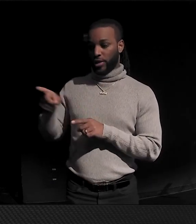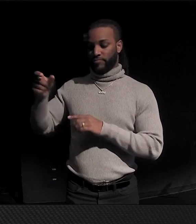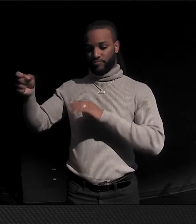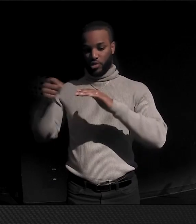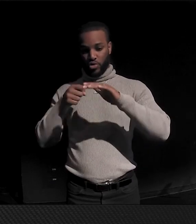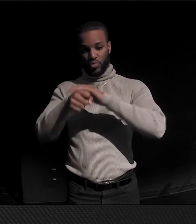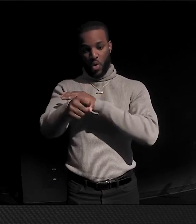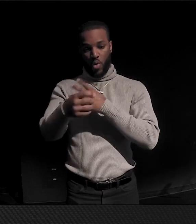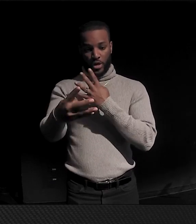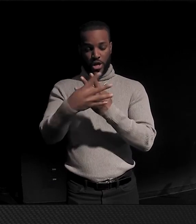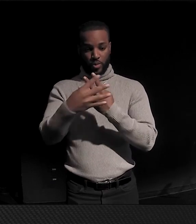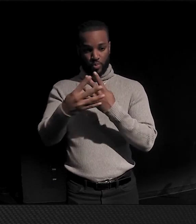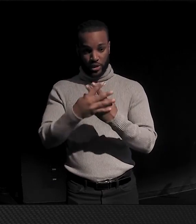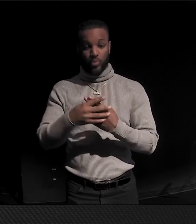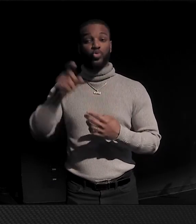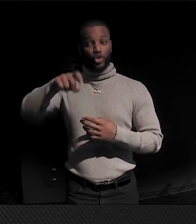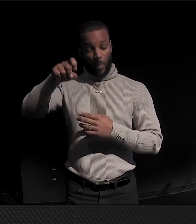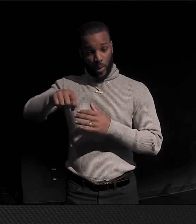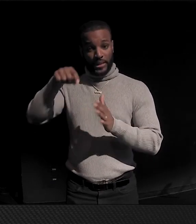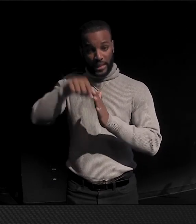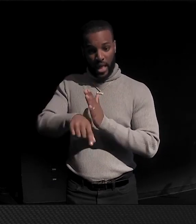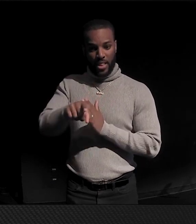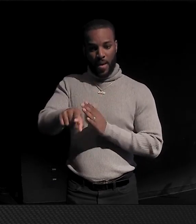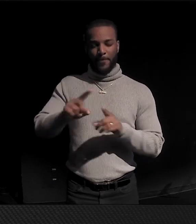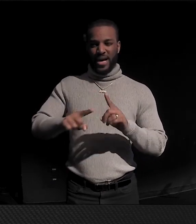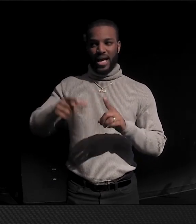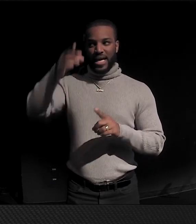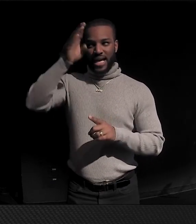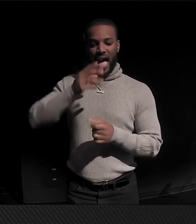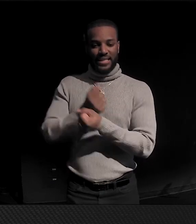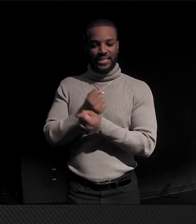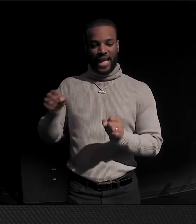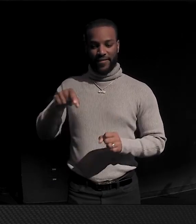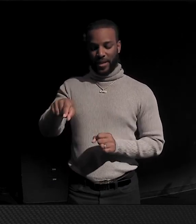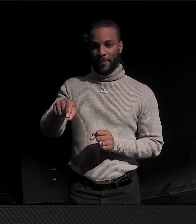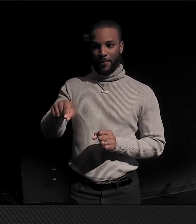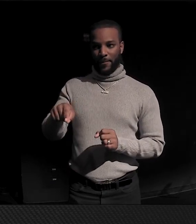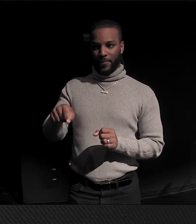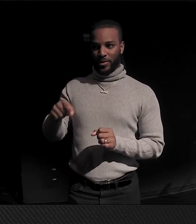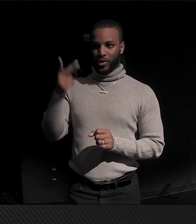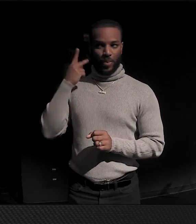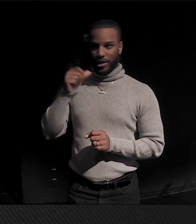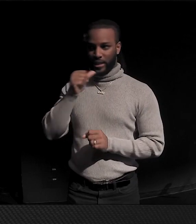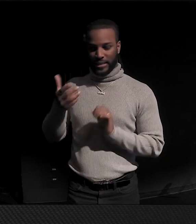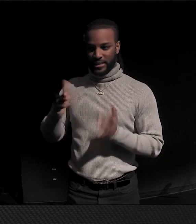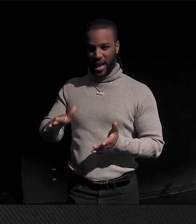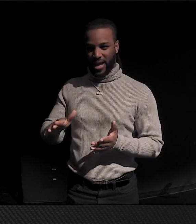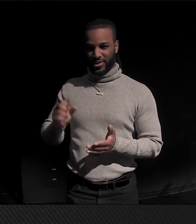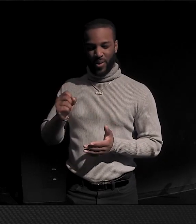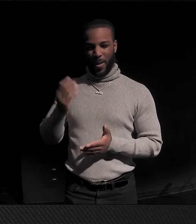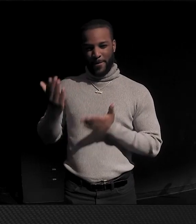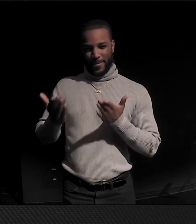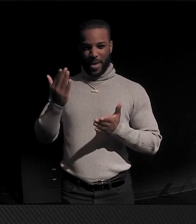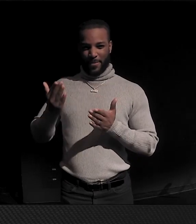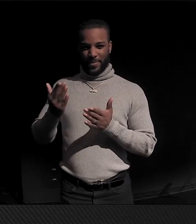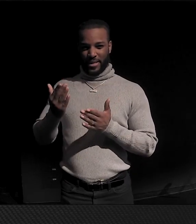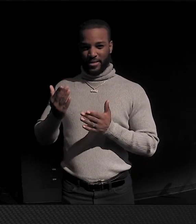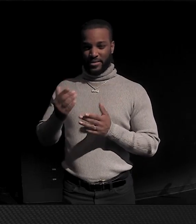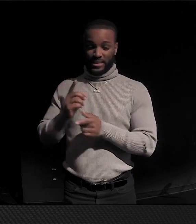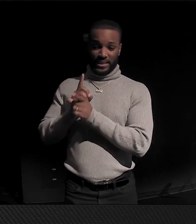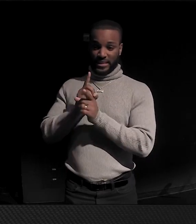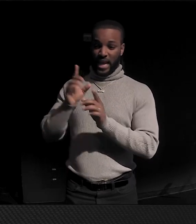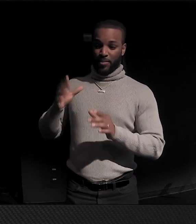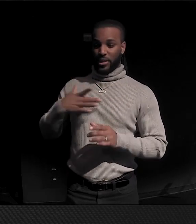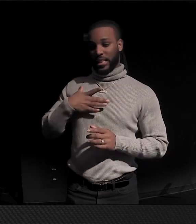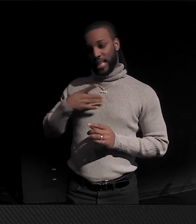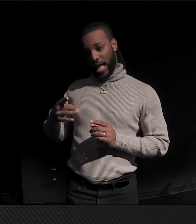killed. And then God miraculously delivers him from prison. So maybe the disciples liked Peter more than James and they